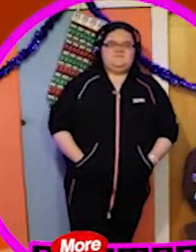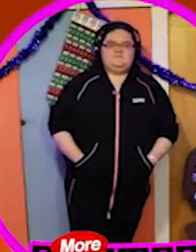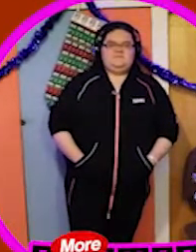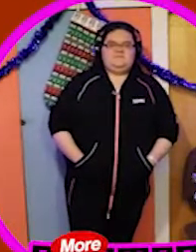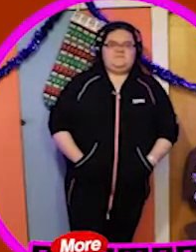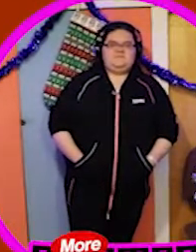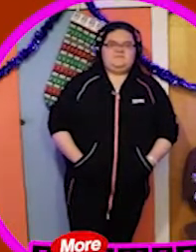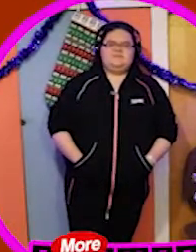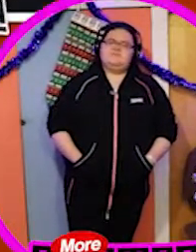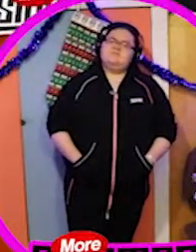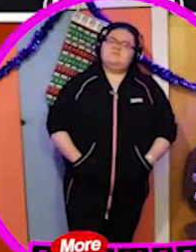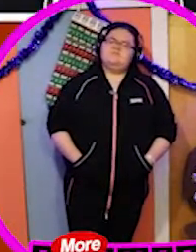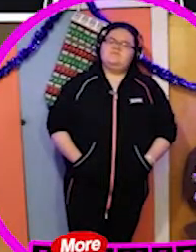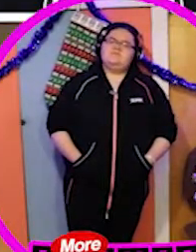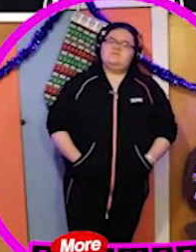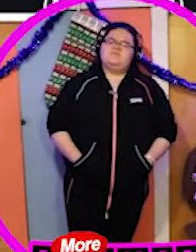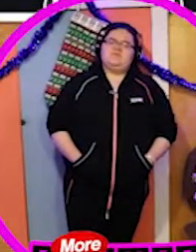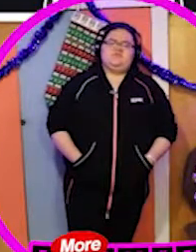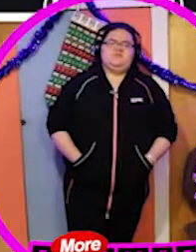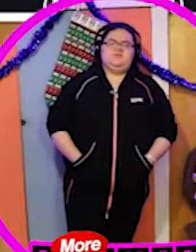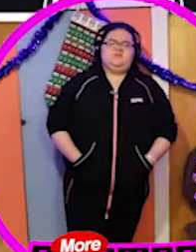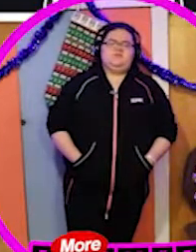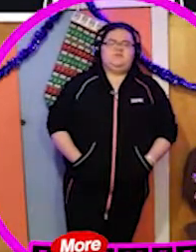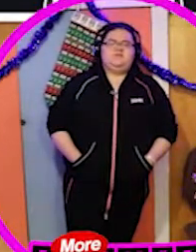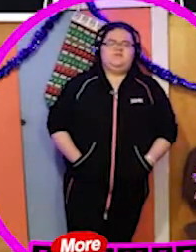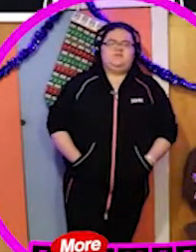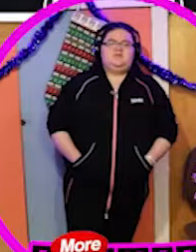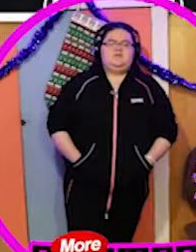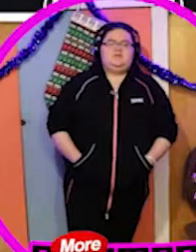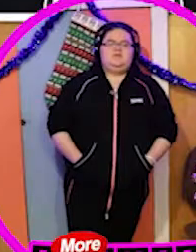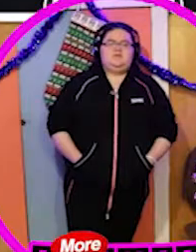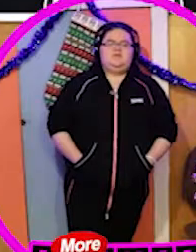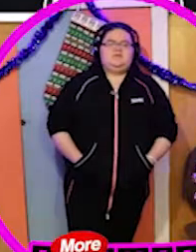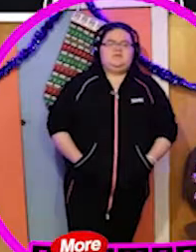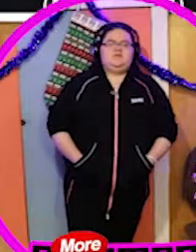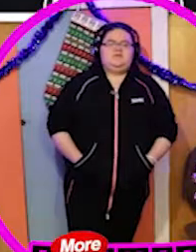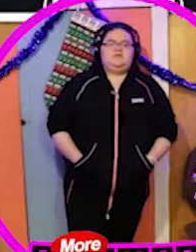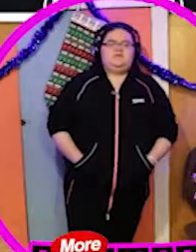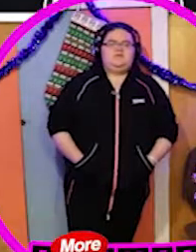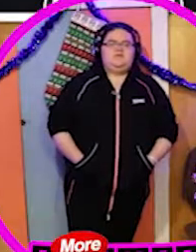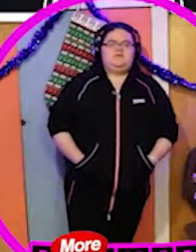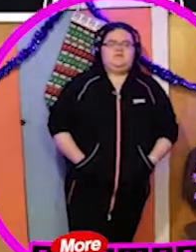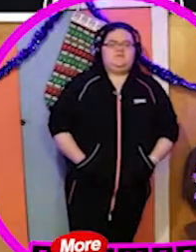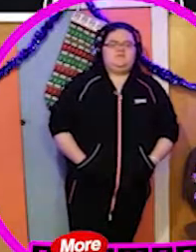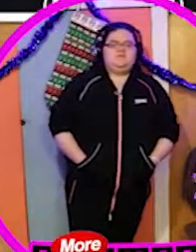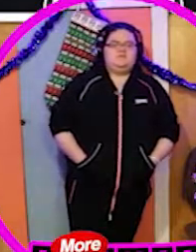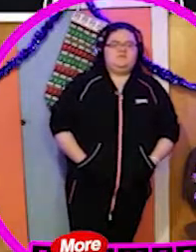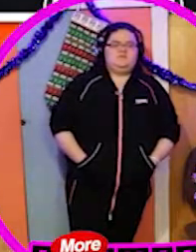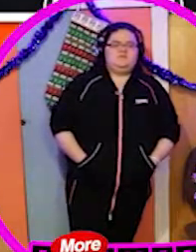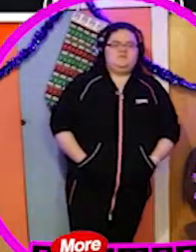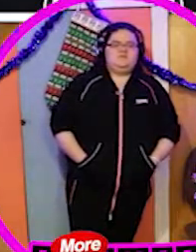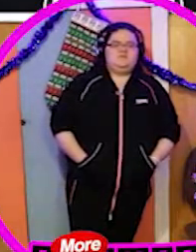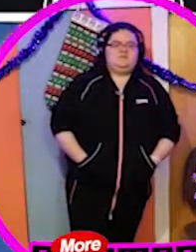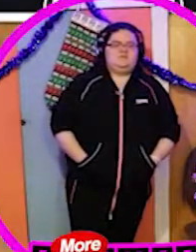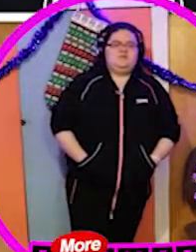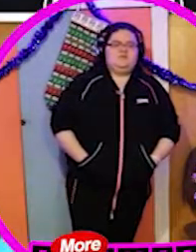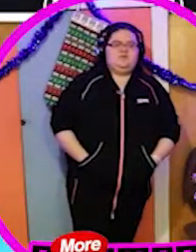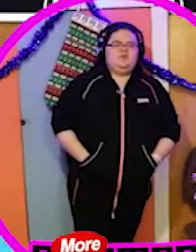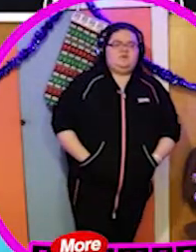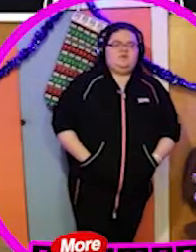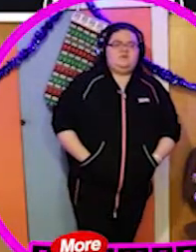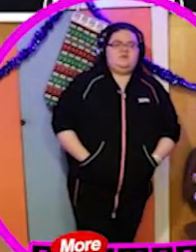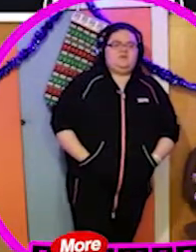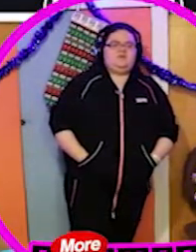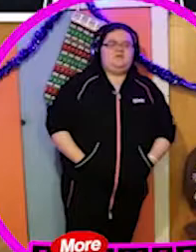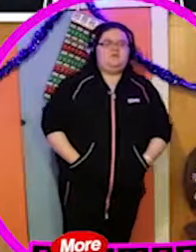You look up, right? Someone said you don't have to look up, but I don't know if they're trolling. Oh no, because the shadow shows you where stuff falling. I'd